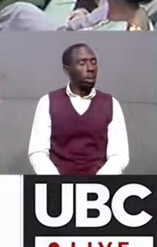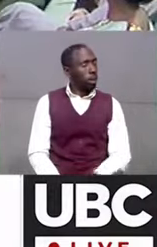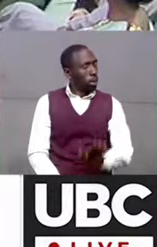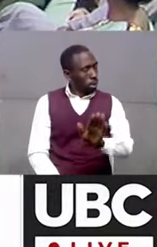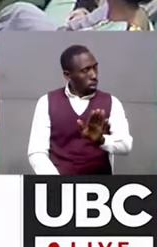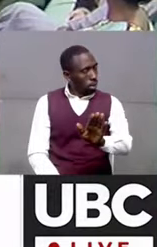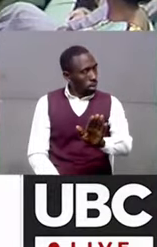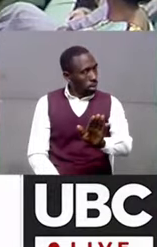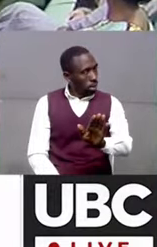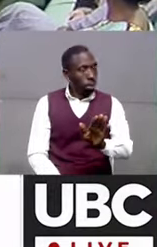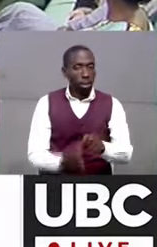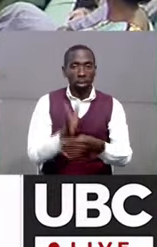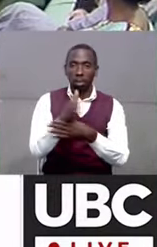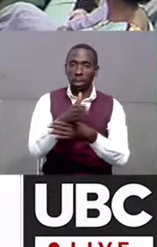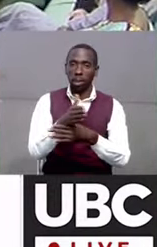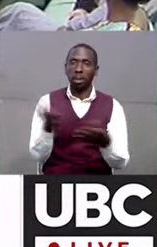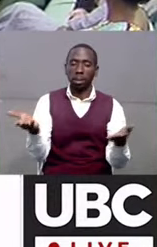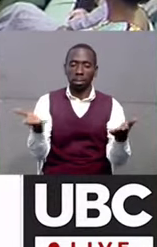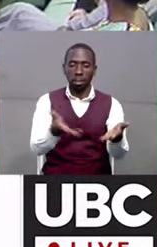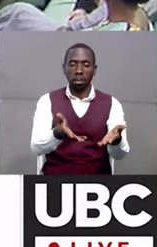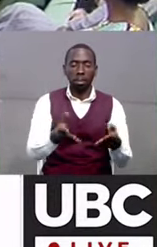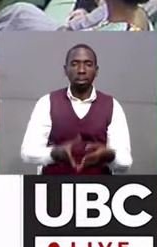Let's get from the minister.